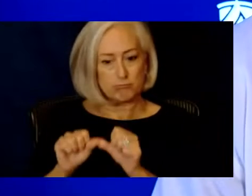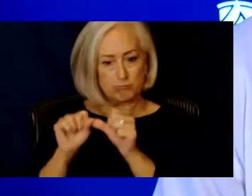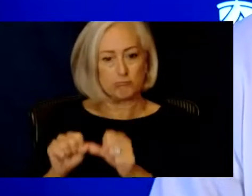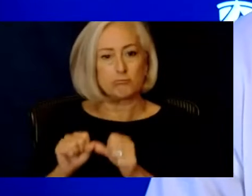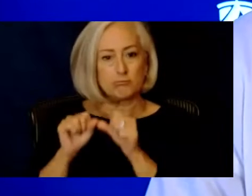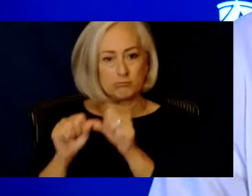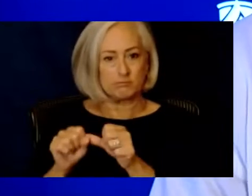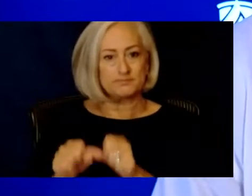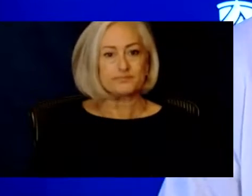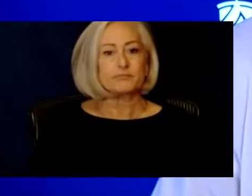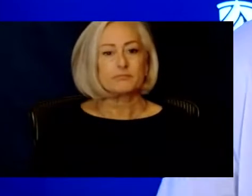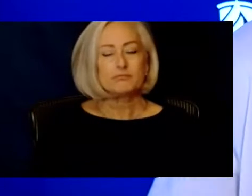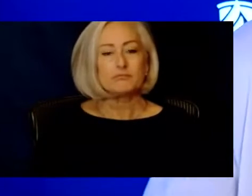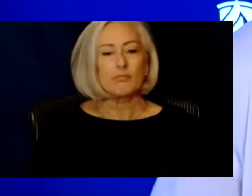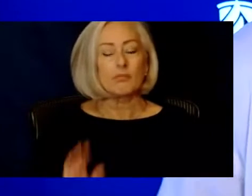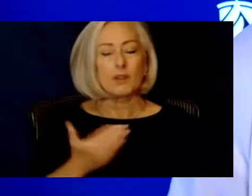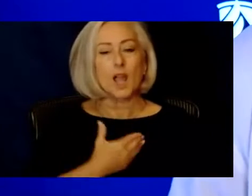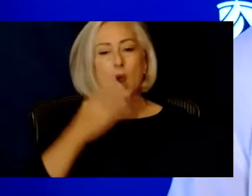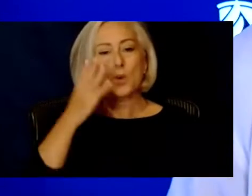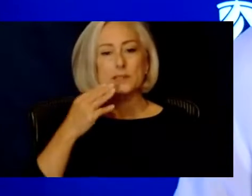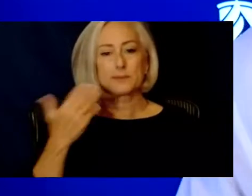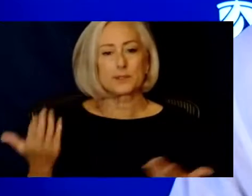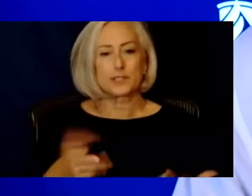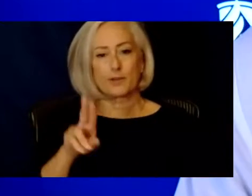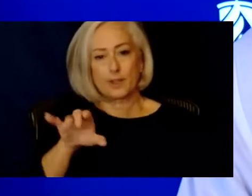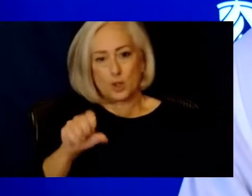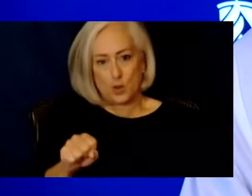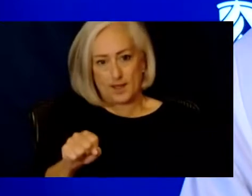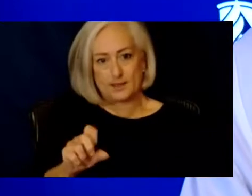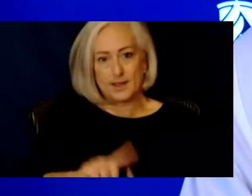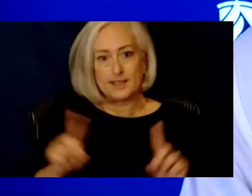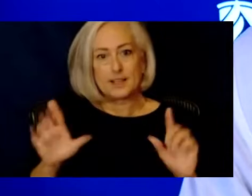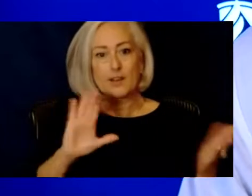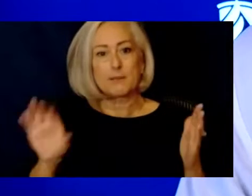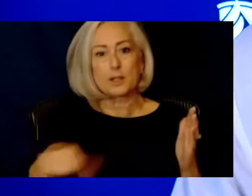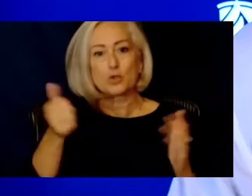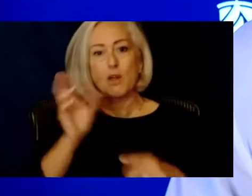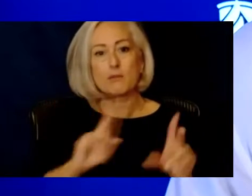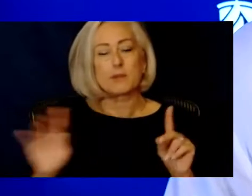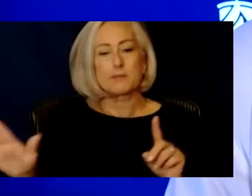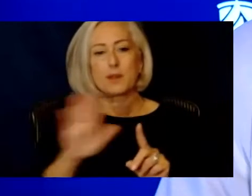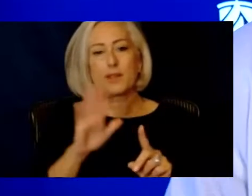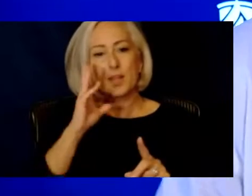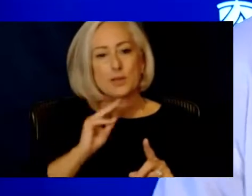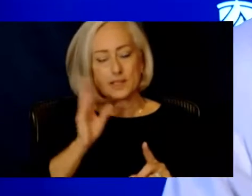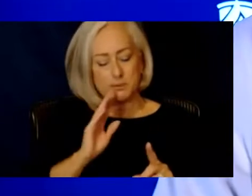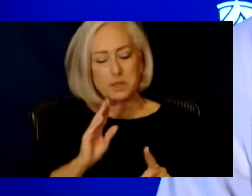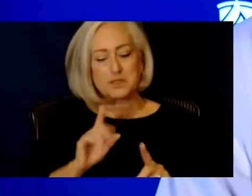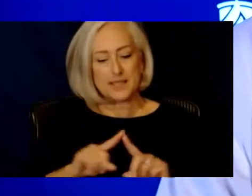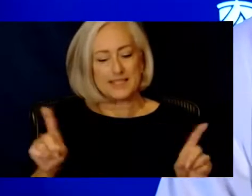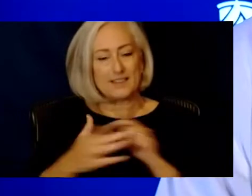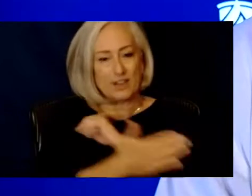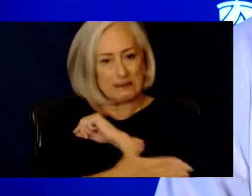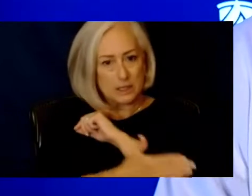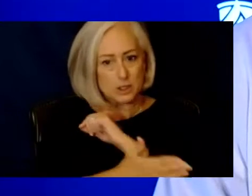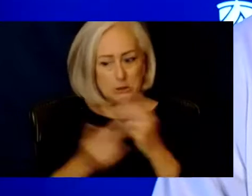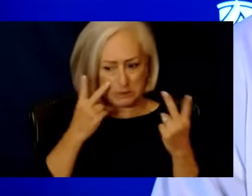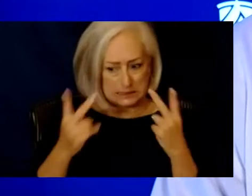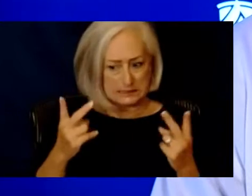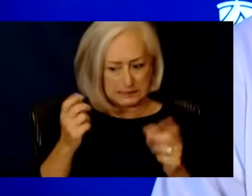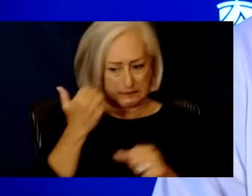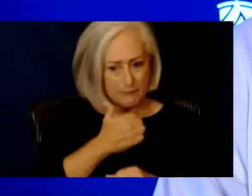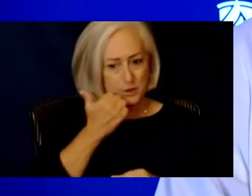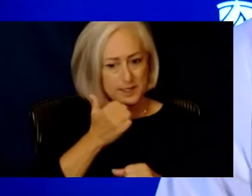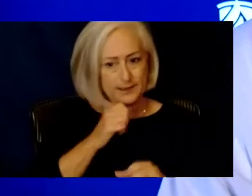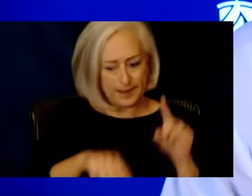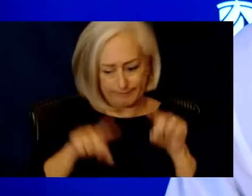our experience here in the United States is different than other people's experience in different countries, and we are seeing that every day, and we've seen that since the pandemic